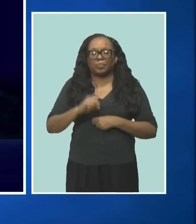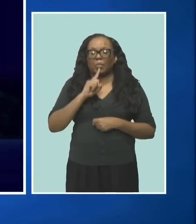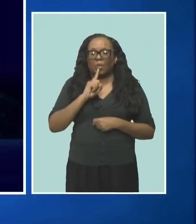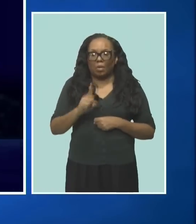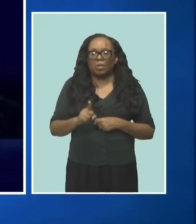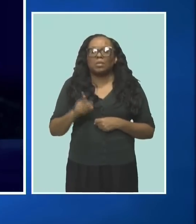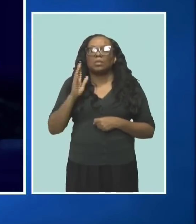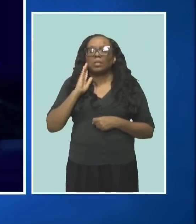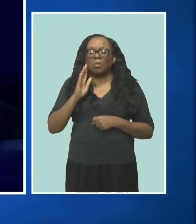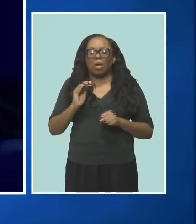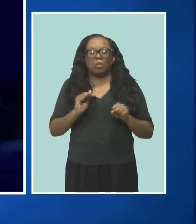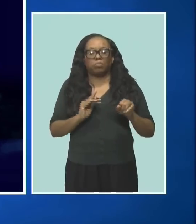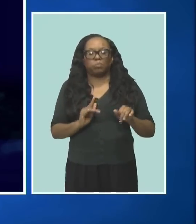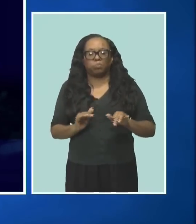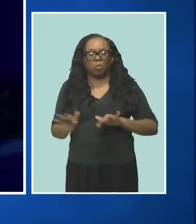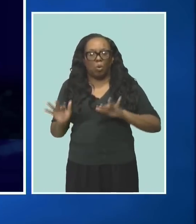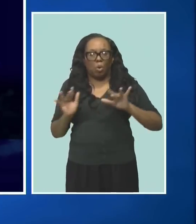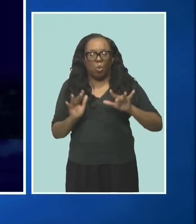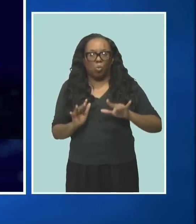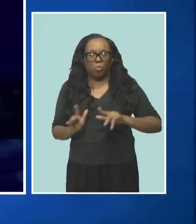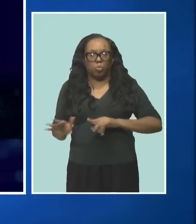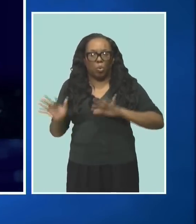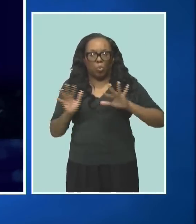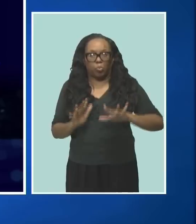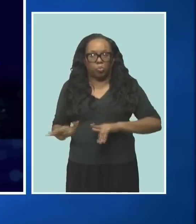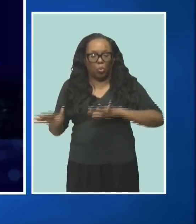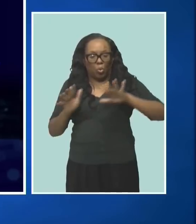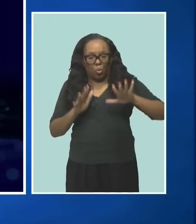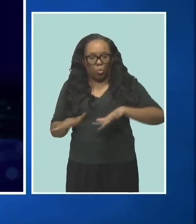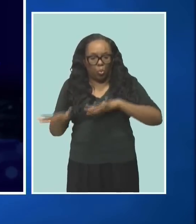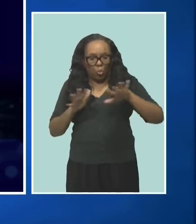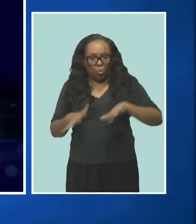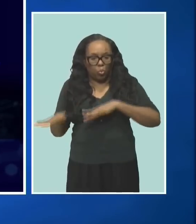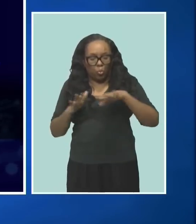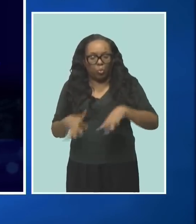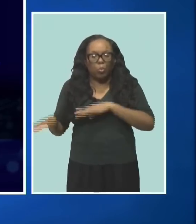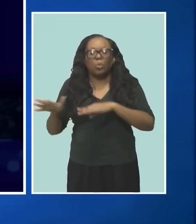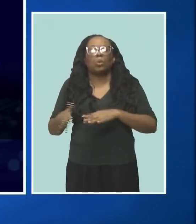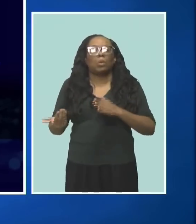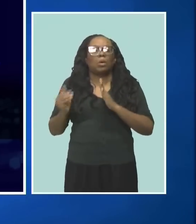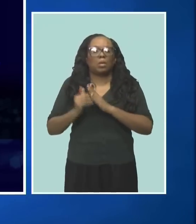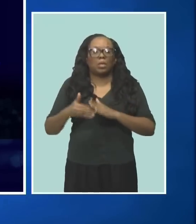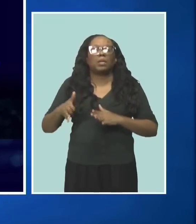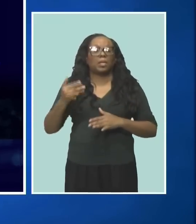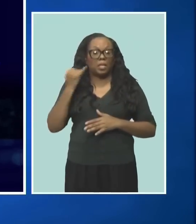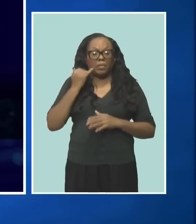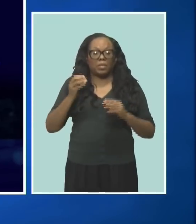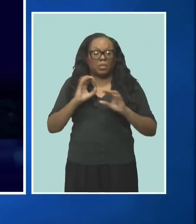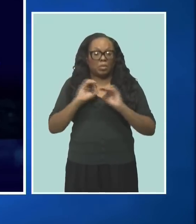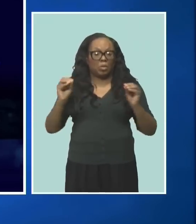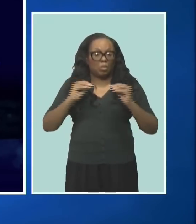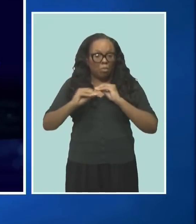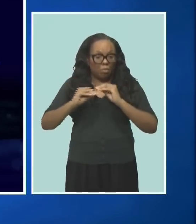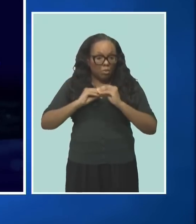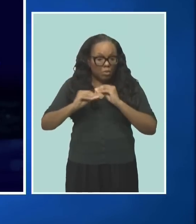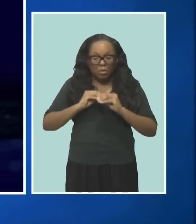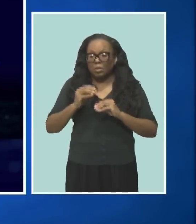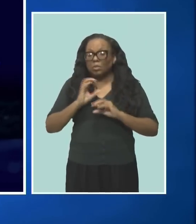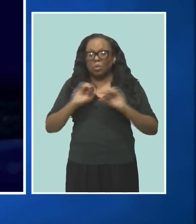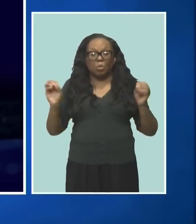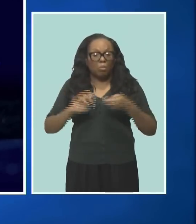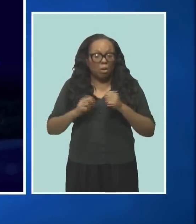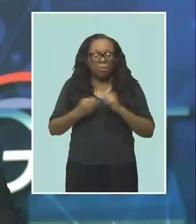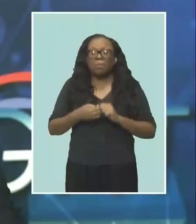will be restored as we continue to pump and there are no issues in the system.